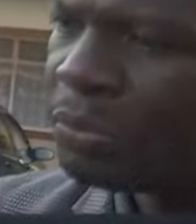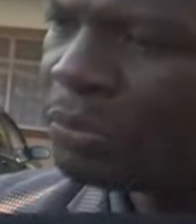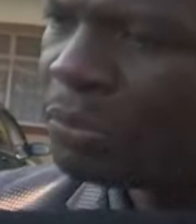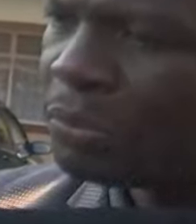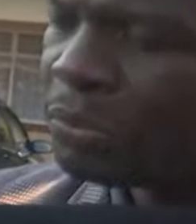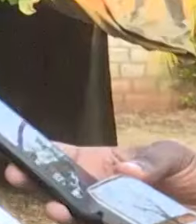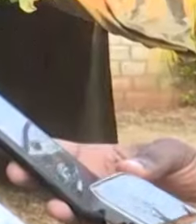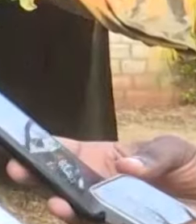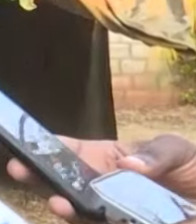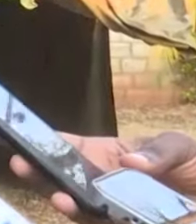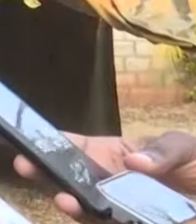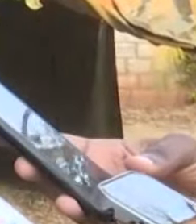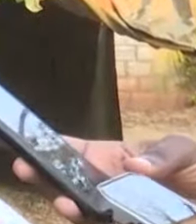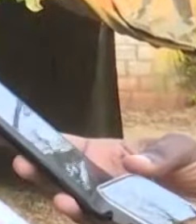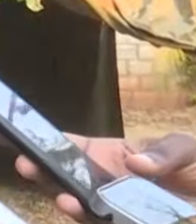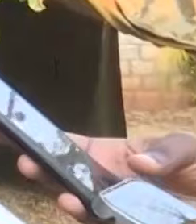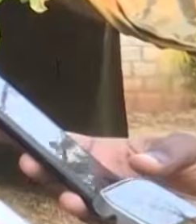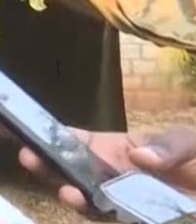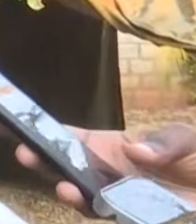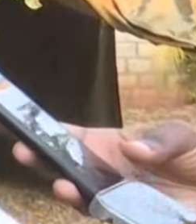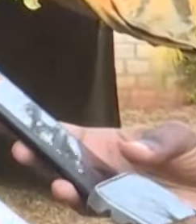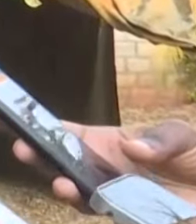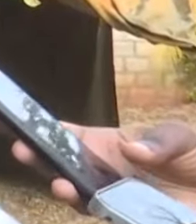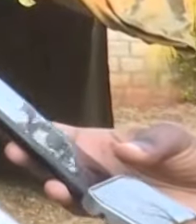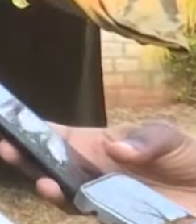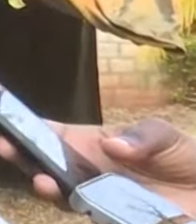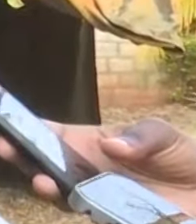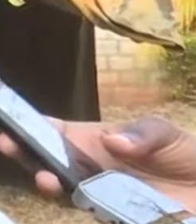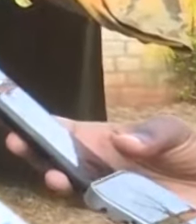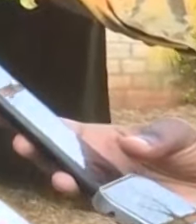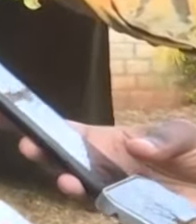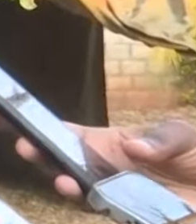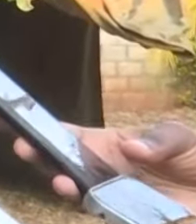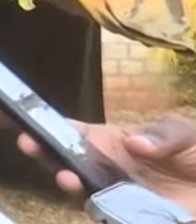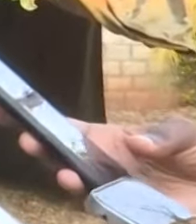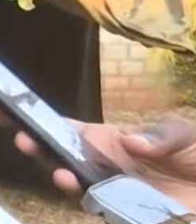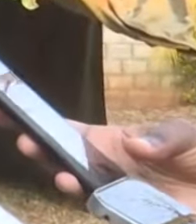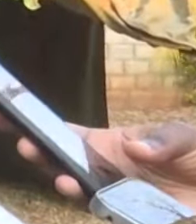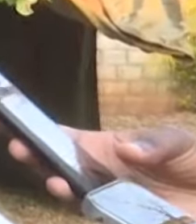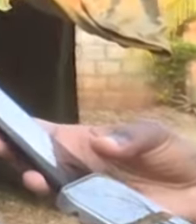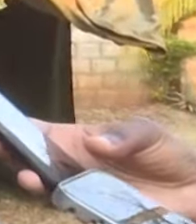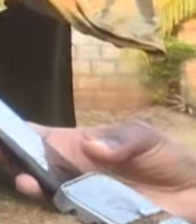the family. Yeah, we've lost a soldier. We've lost one of the most dedicated young people,